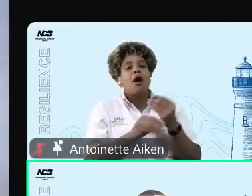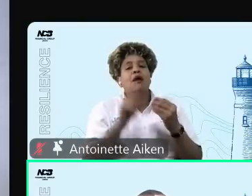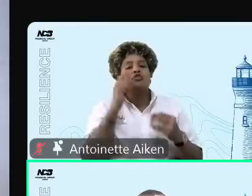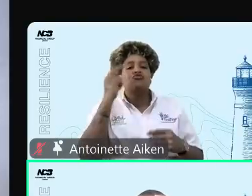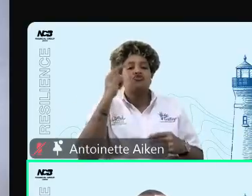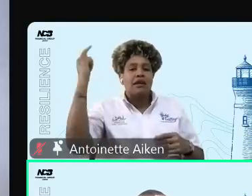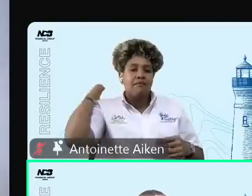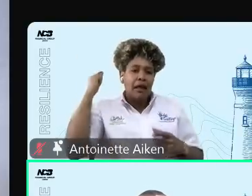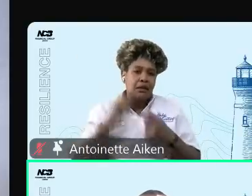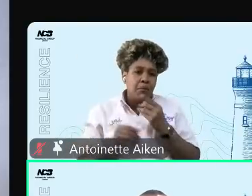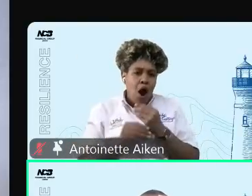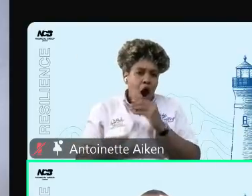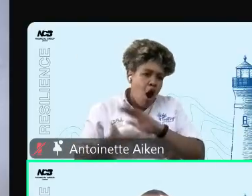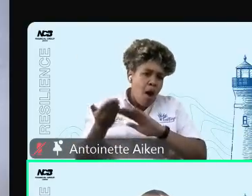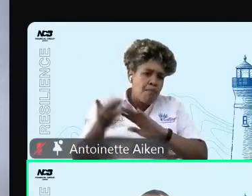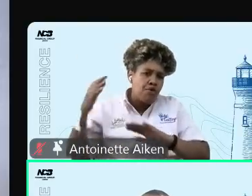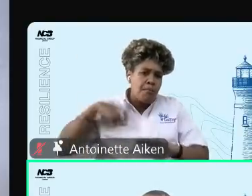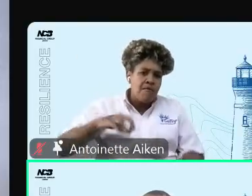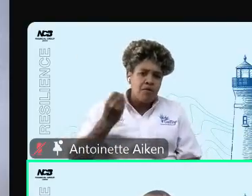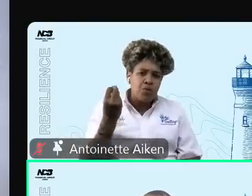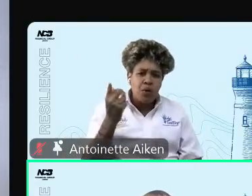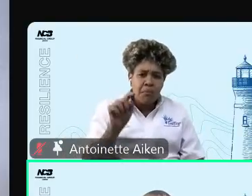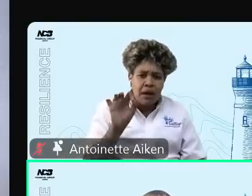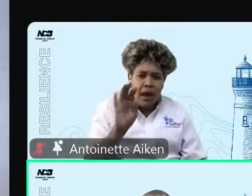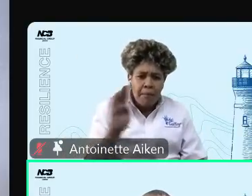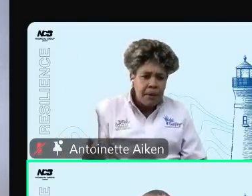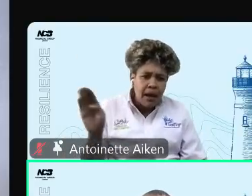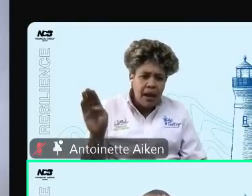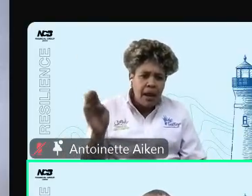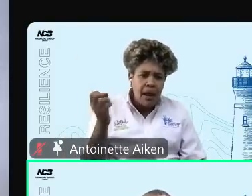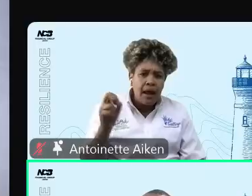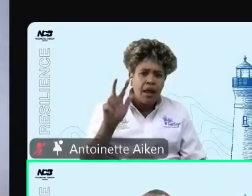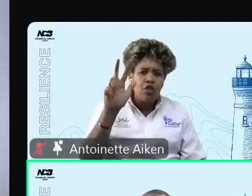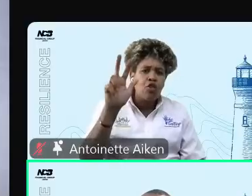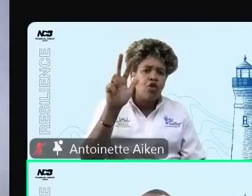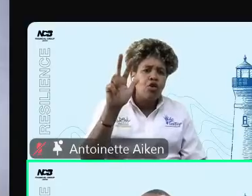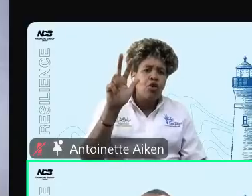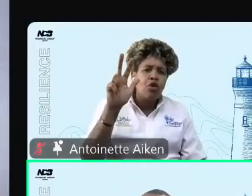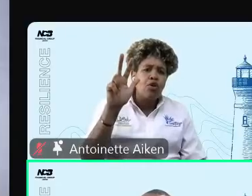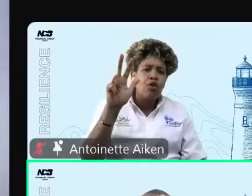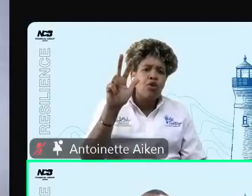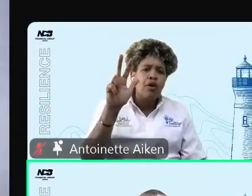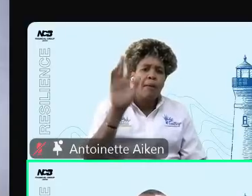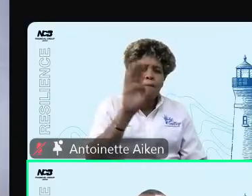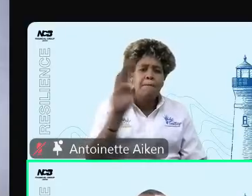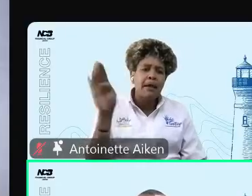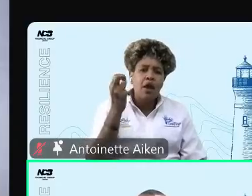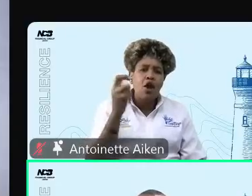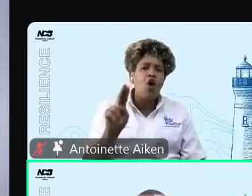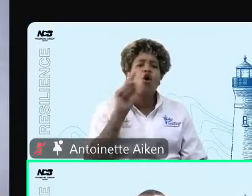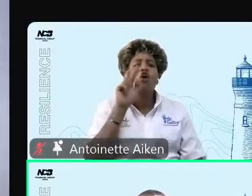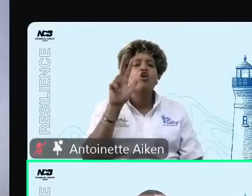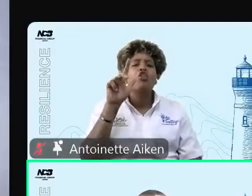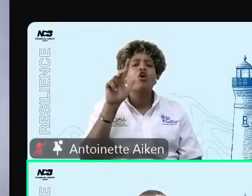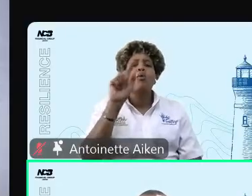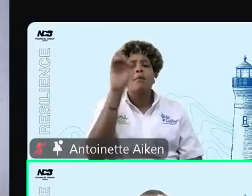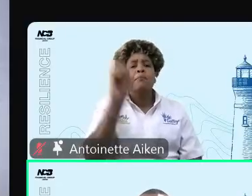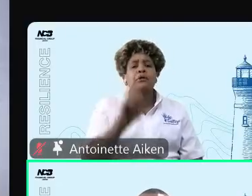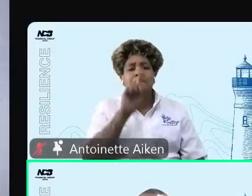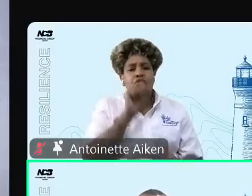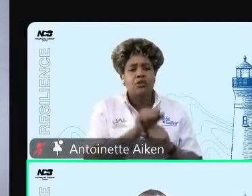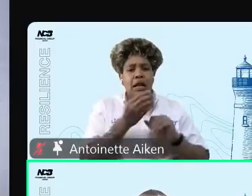reflected an operating profit of 12.9 billion, a 3 billion or 31%